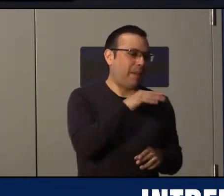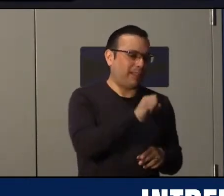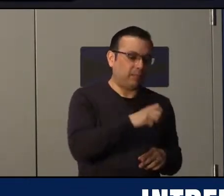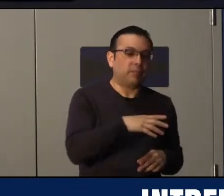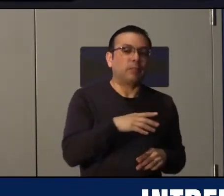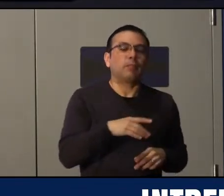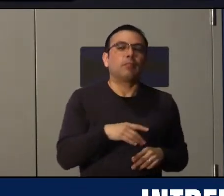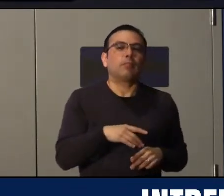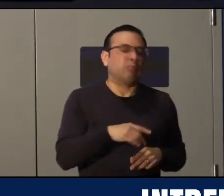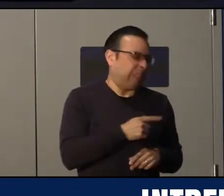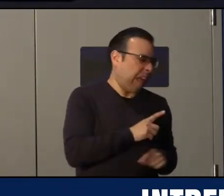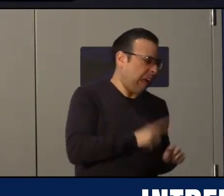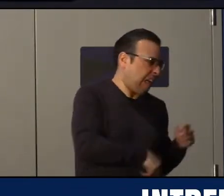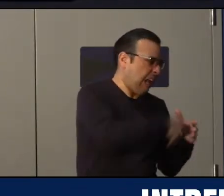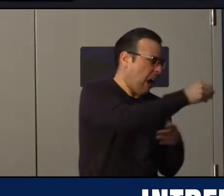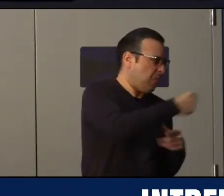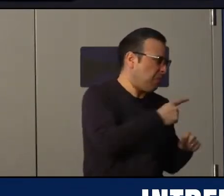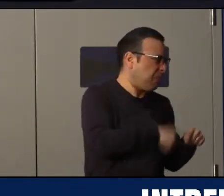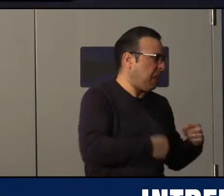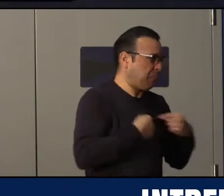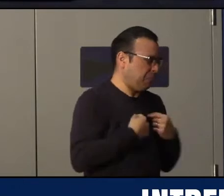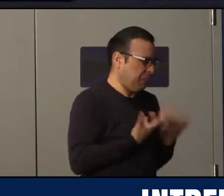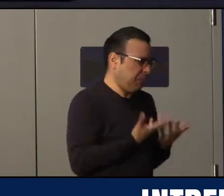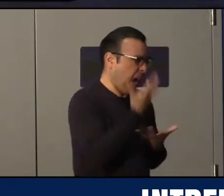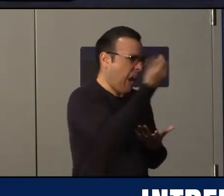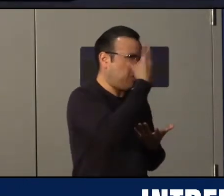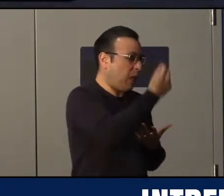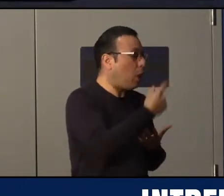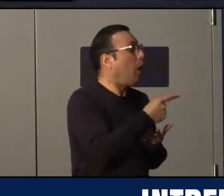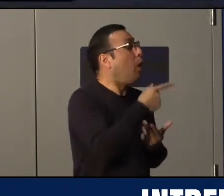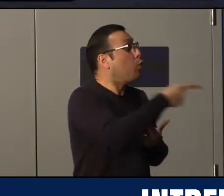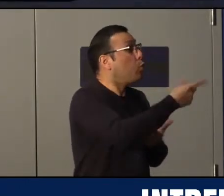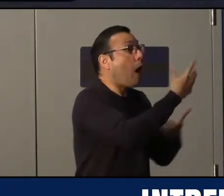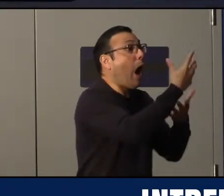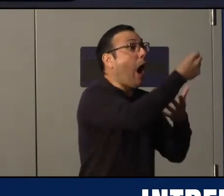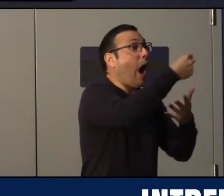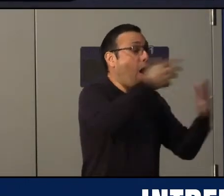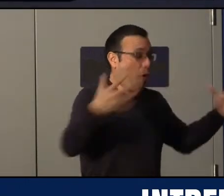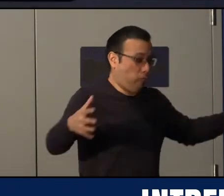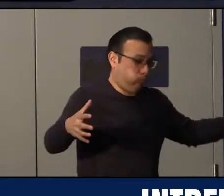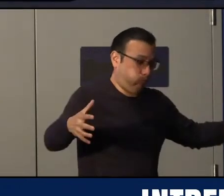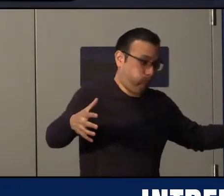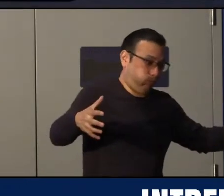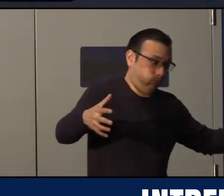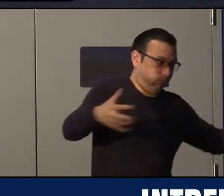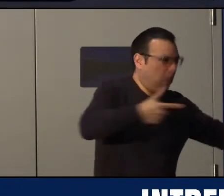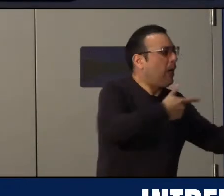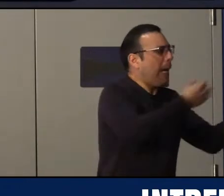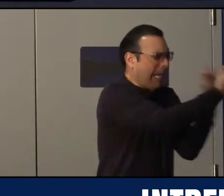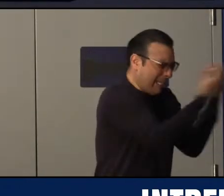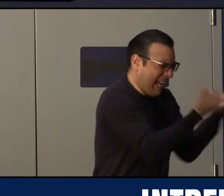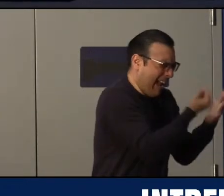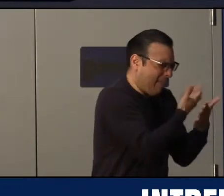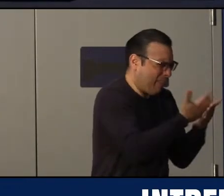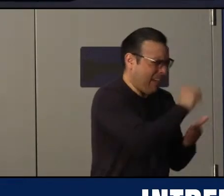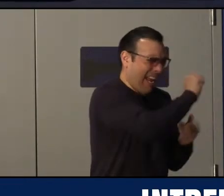I'm not going to get a chance to go outside. So I want you to tell me what it's like. And I want to know I want a full report. These other veteran guys, they